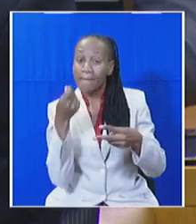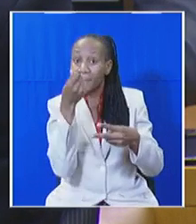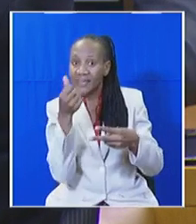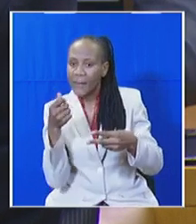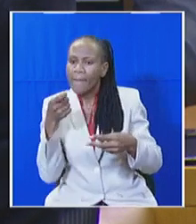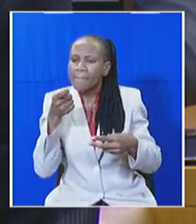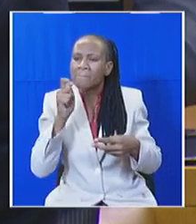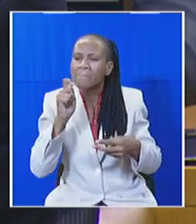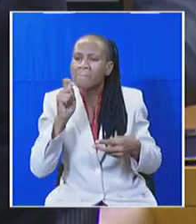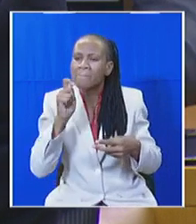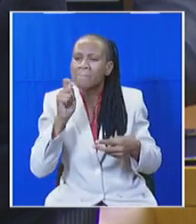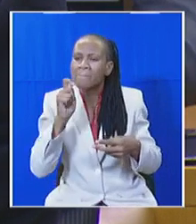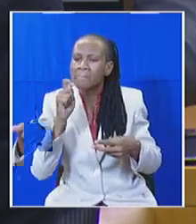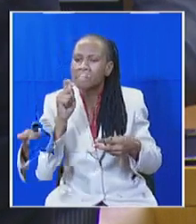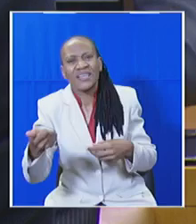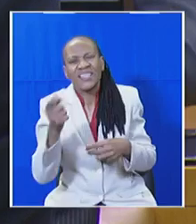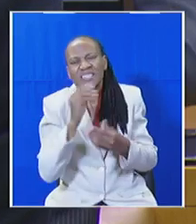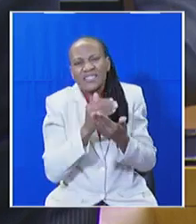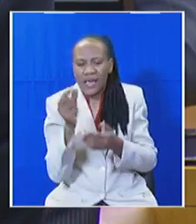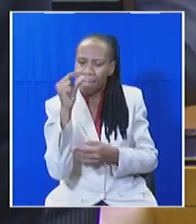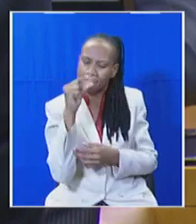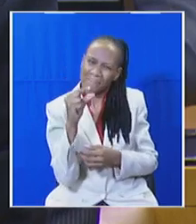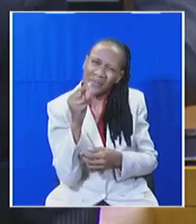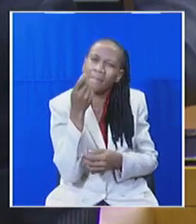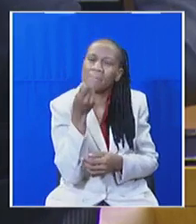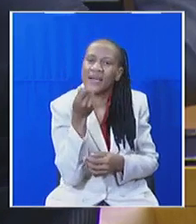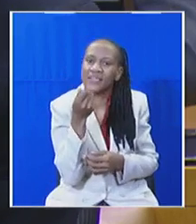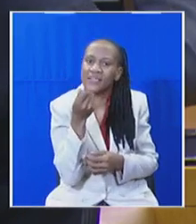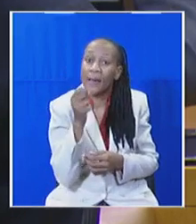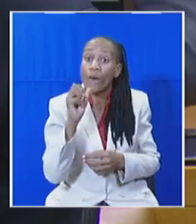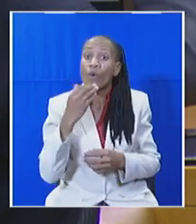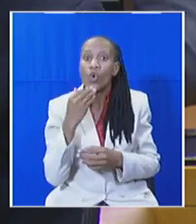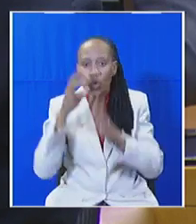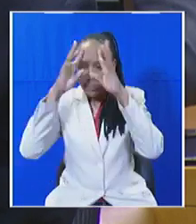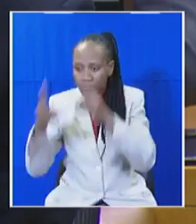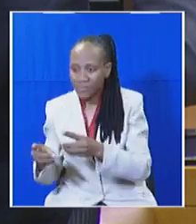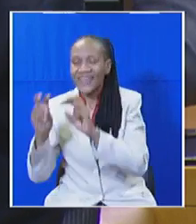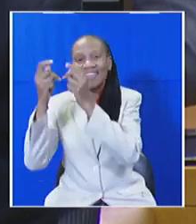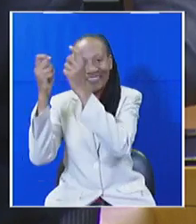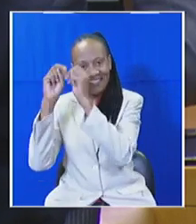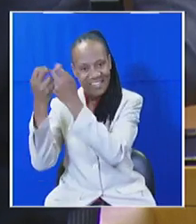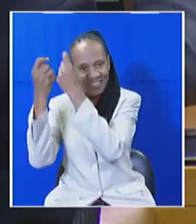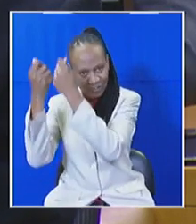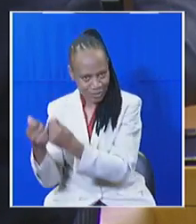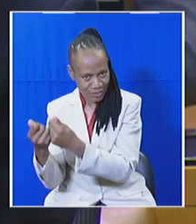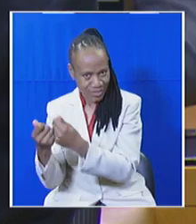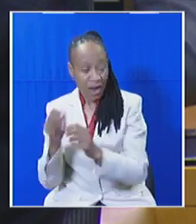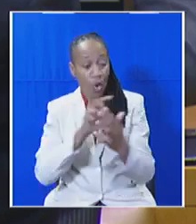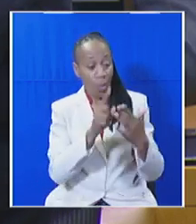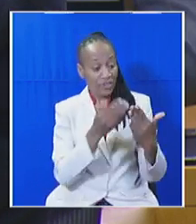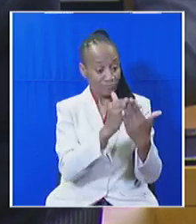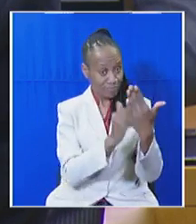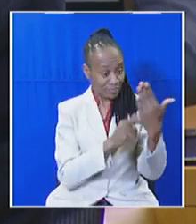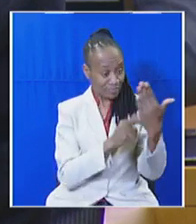reasonable percentage of the cost determined with the assistance of National Treasury. The question on the order paper speaks to